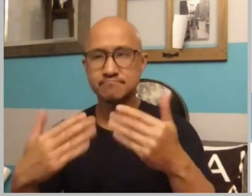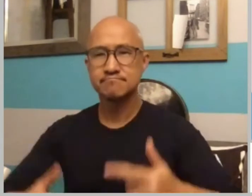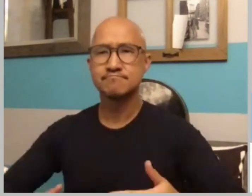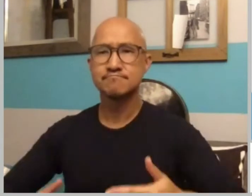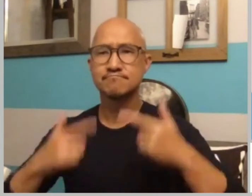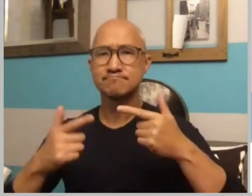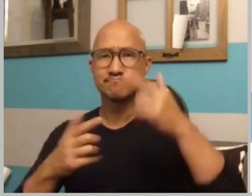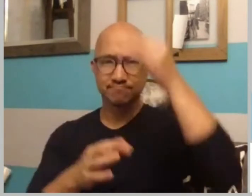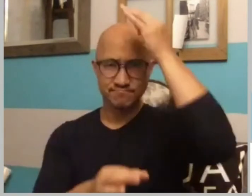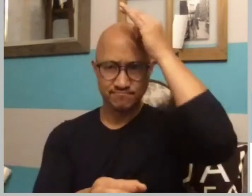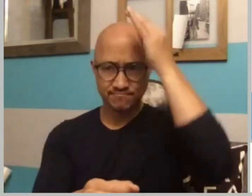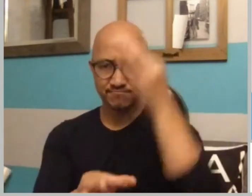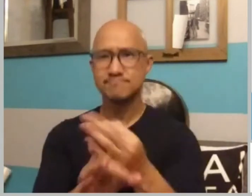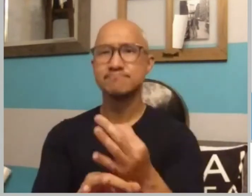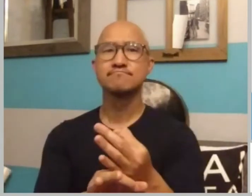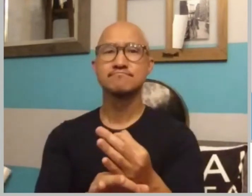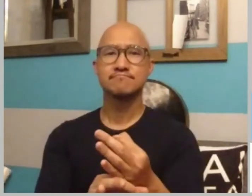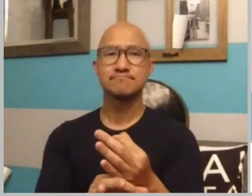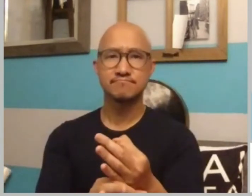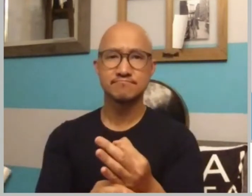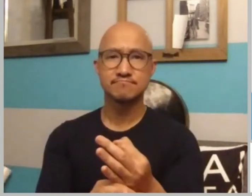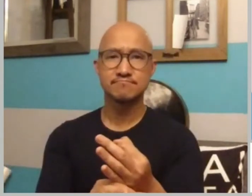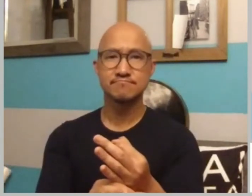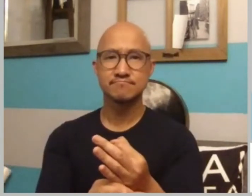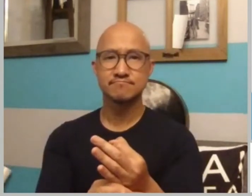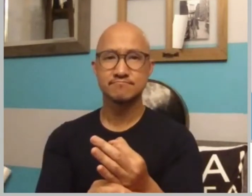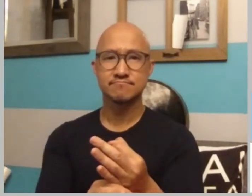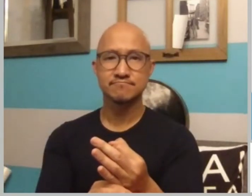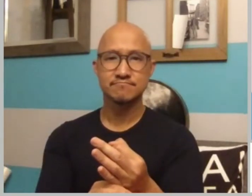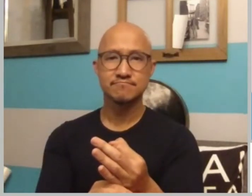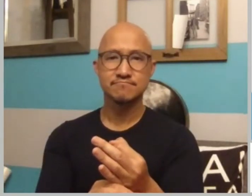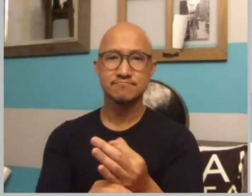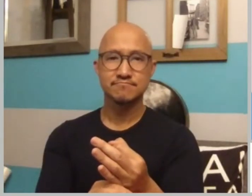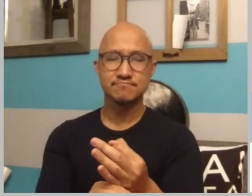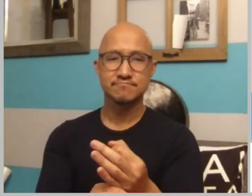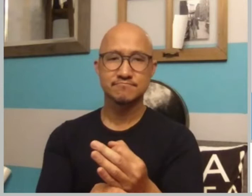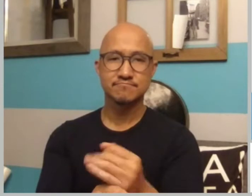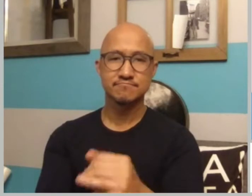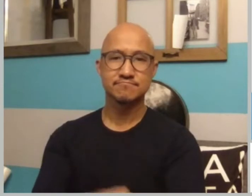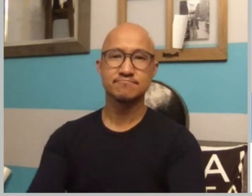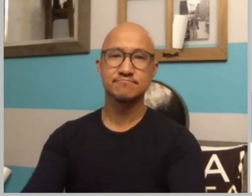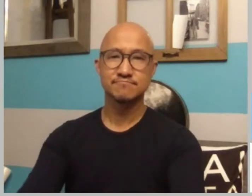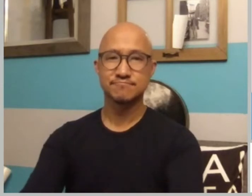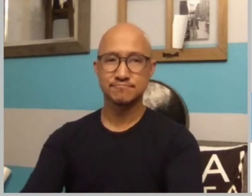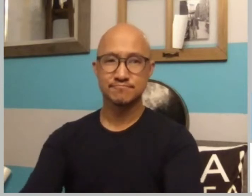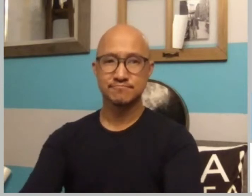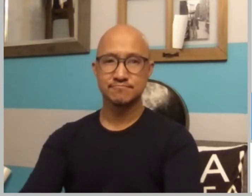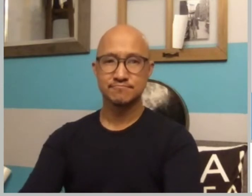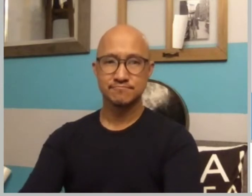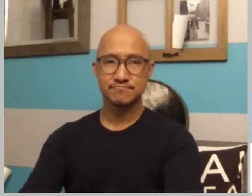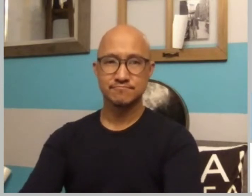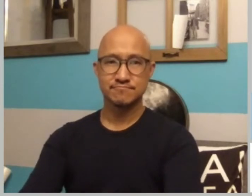Christ, right? Live with proper conduct, no matter what your circumstances, because, the reality is